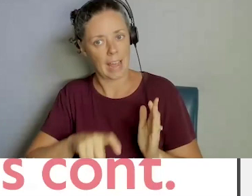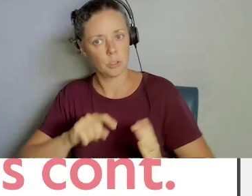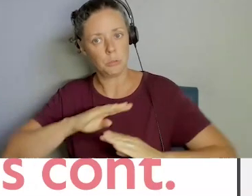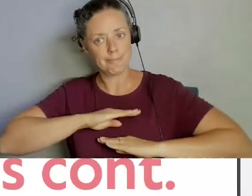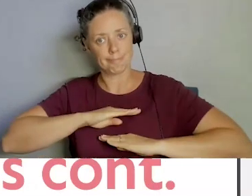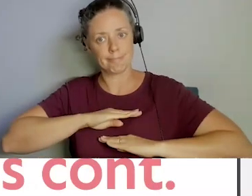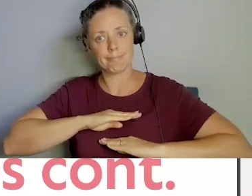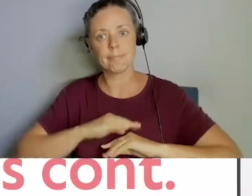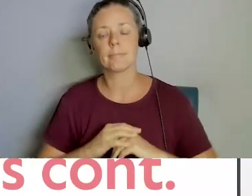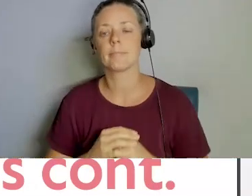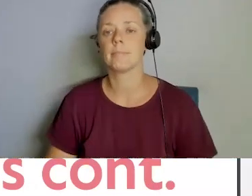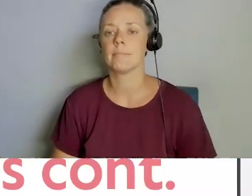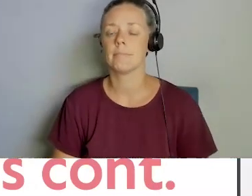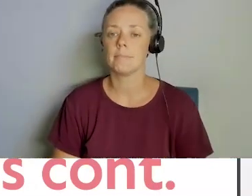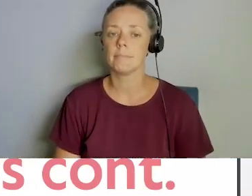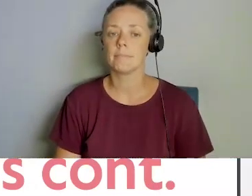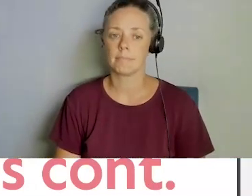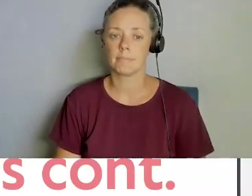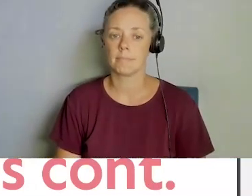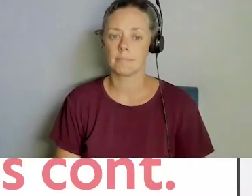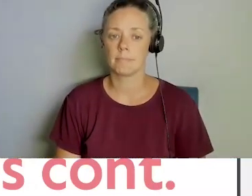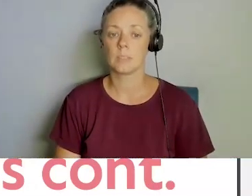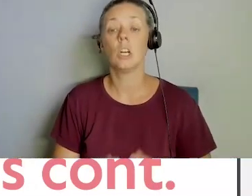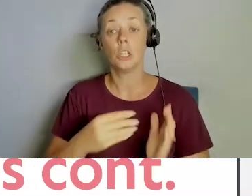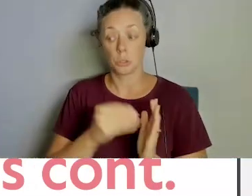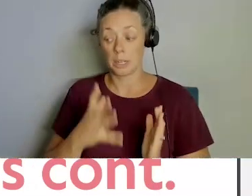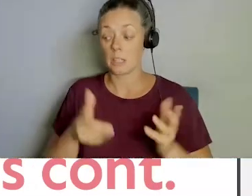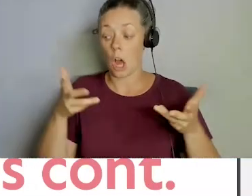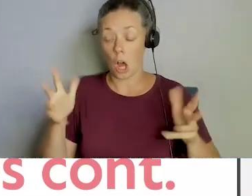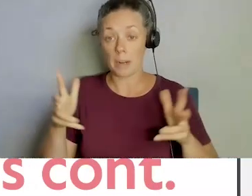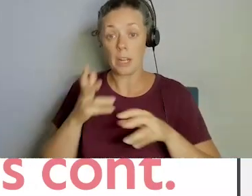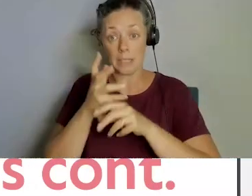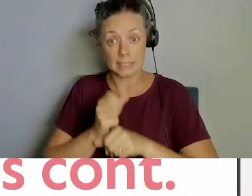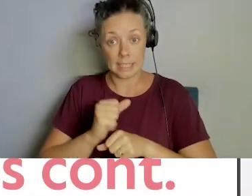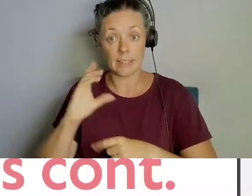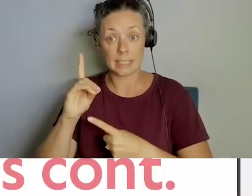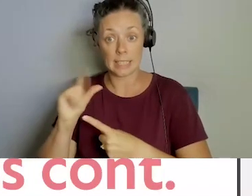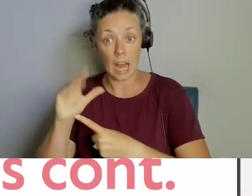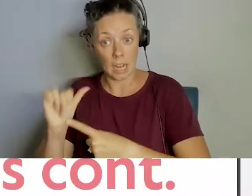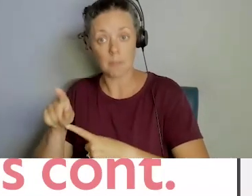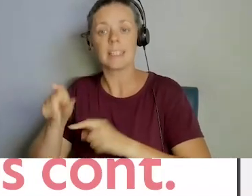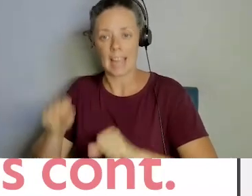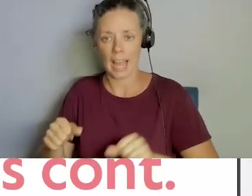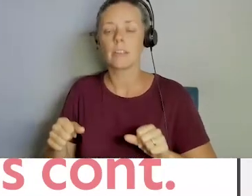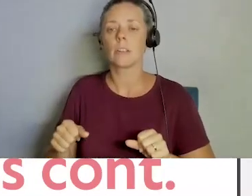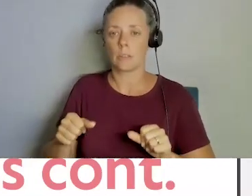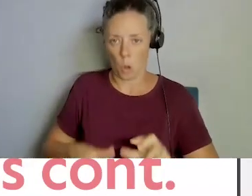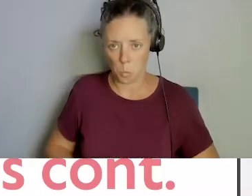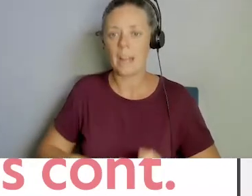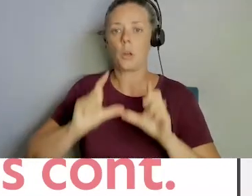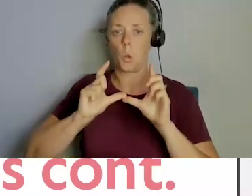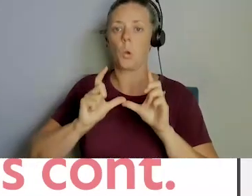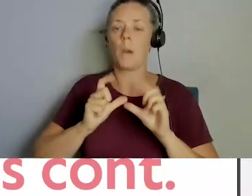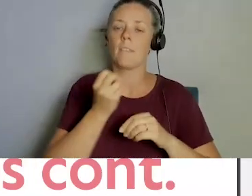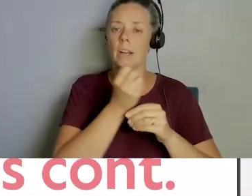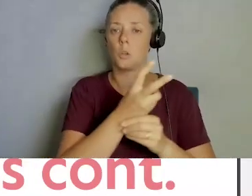will have to meet. Students who have already received DACA, they can renew it every 2 years. There is a fee right